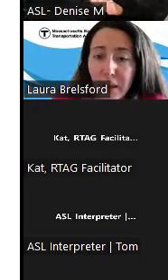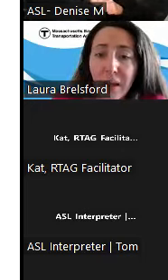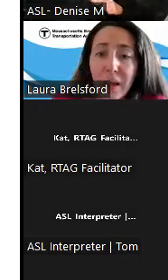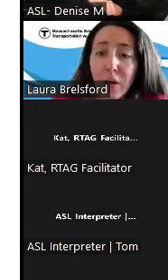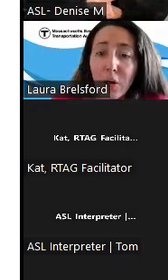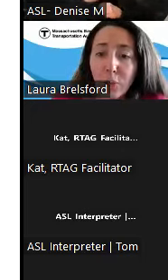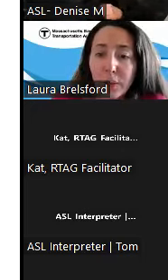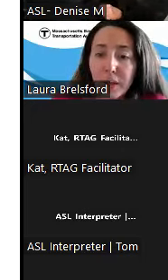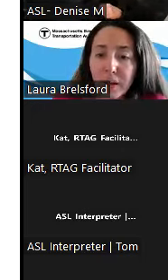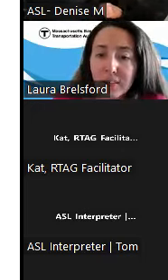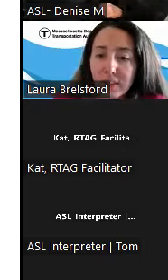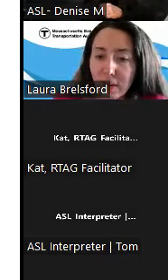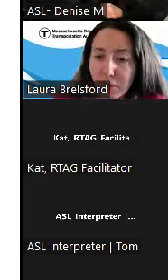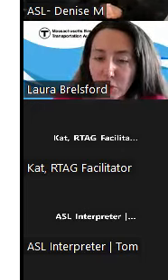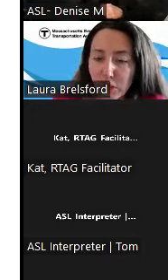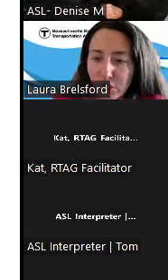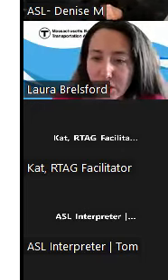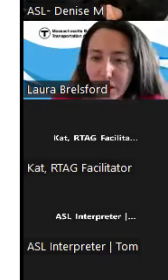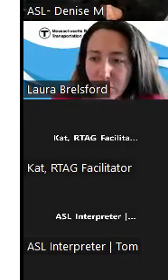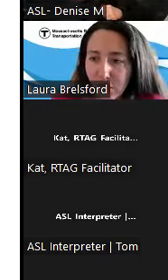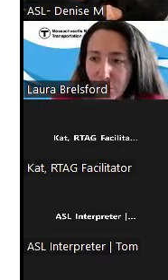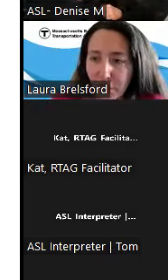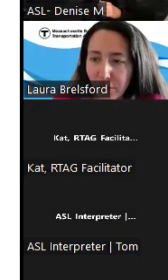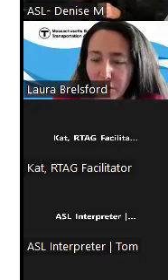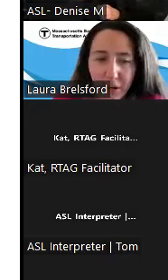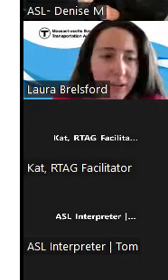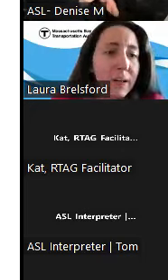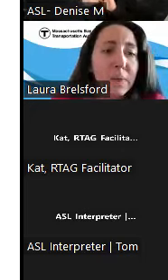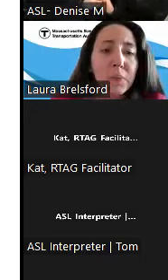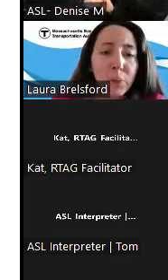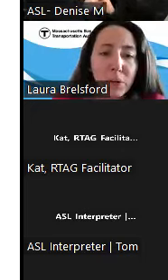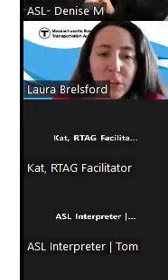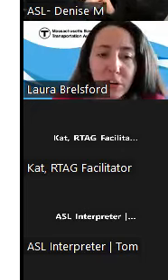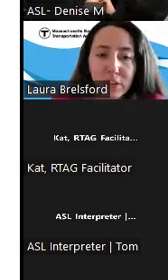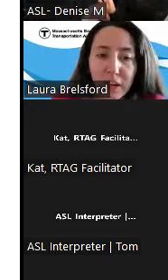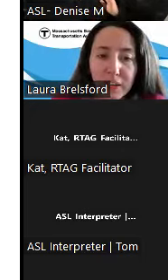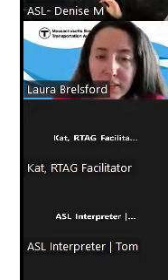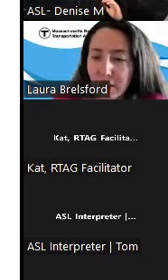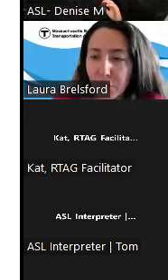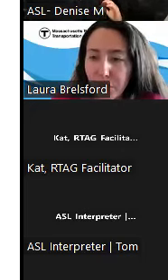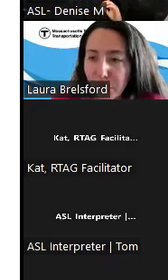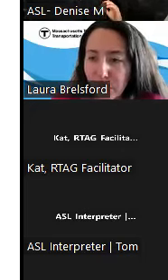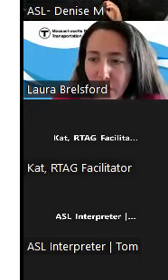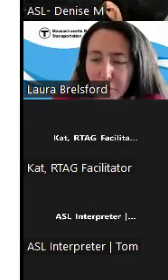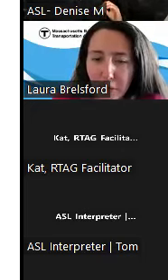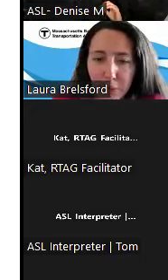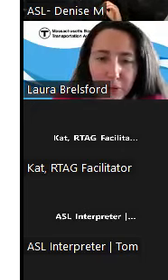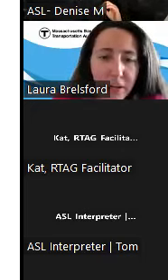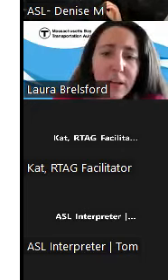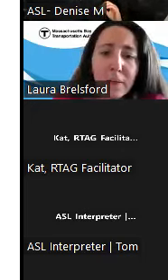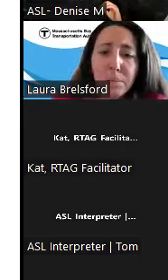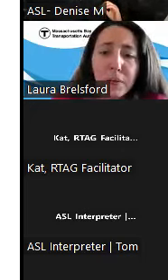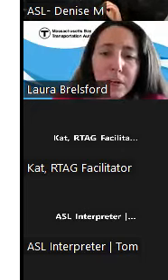we did a demonstration, and actually one of the RTAG executive board members, Tom